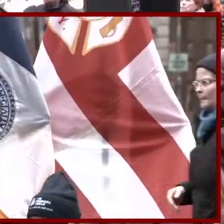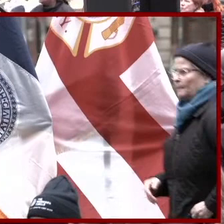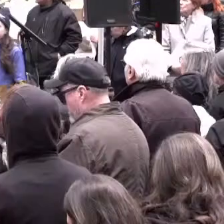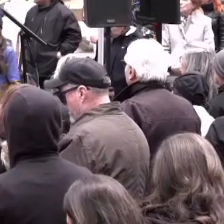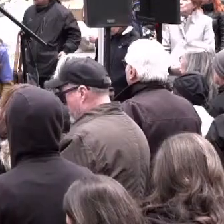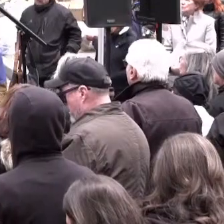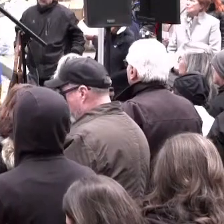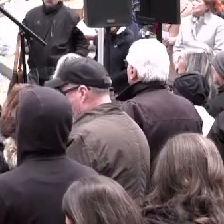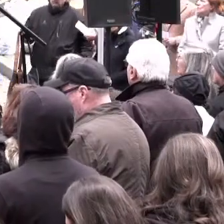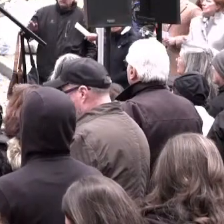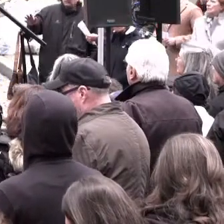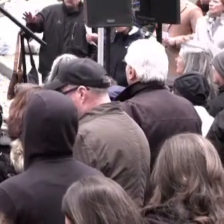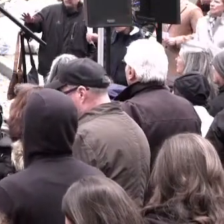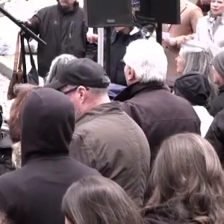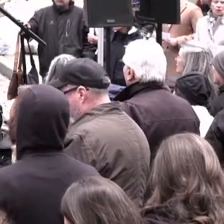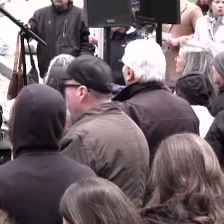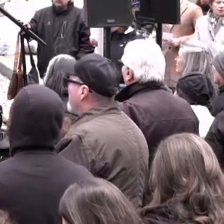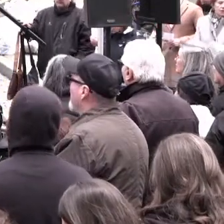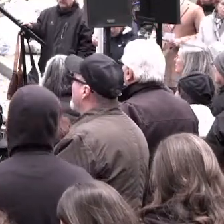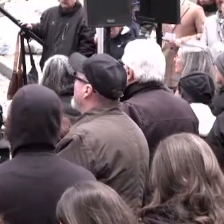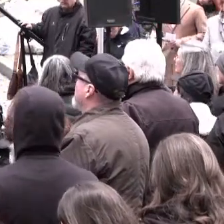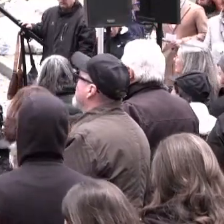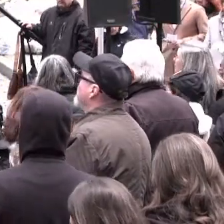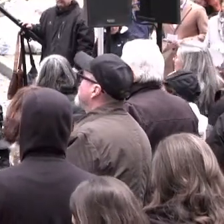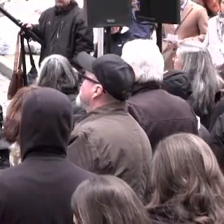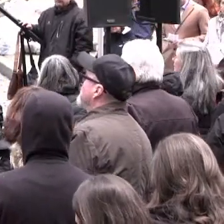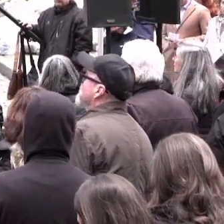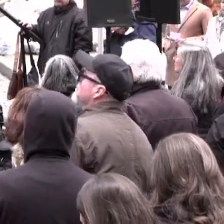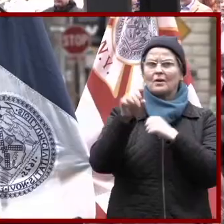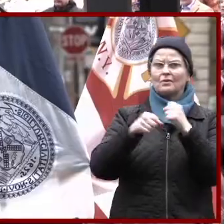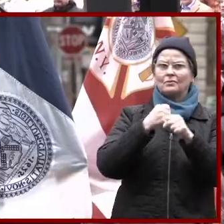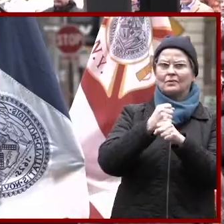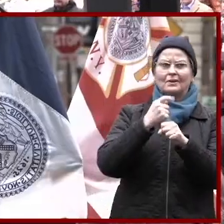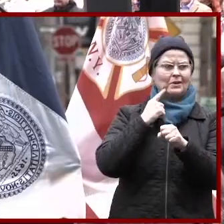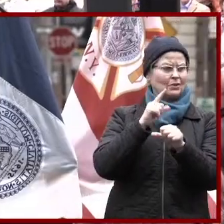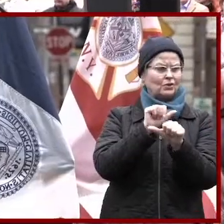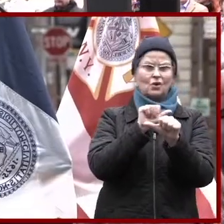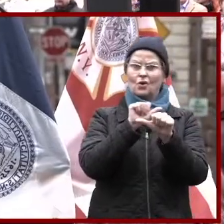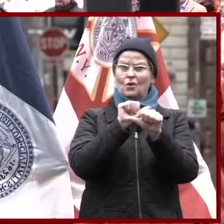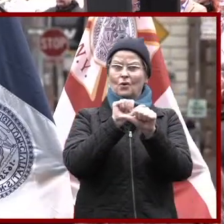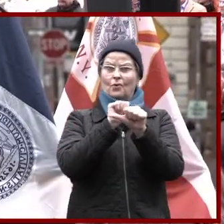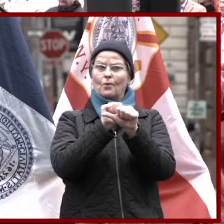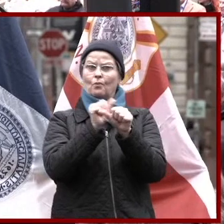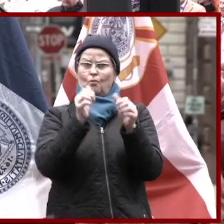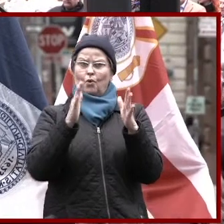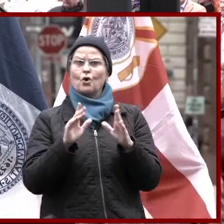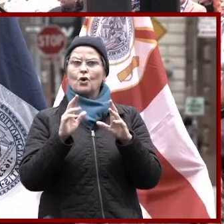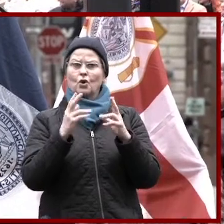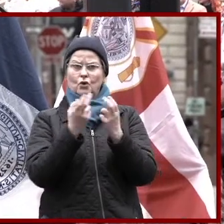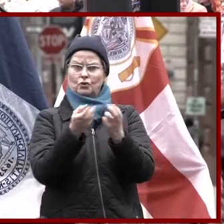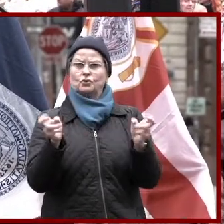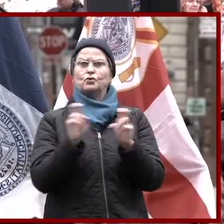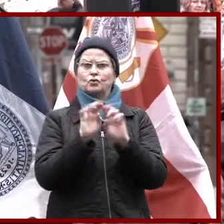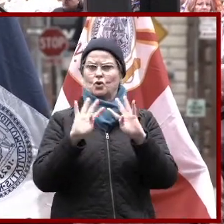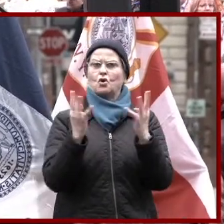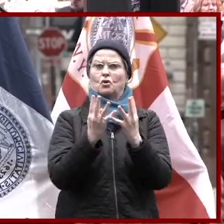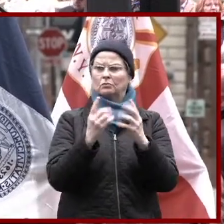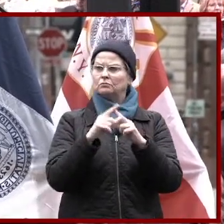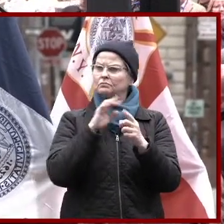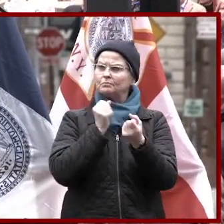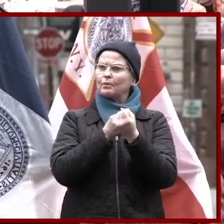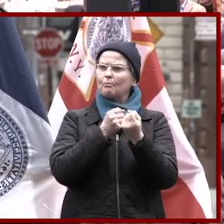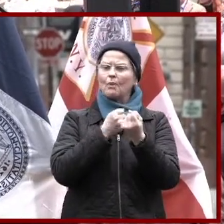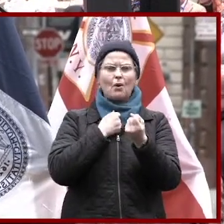For more than 100 years, the Worker Circle has actively promoted progressive Jewish